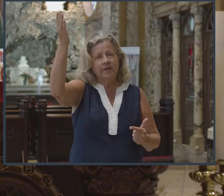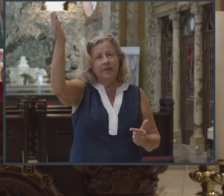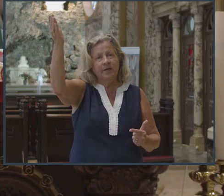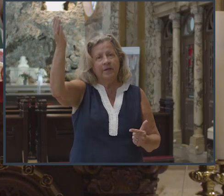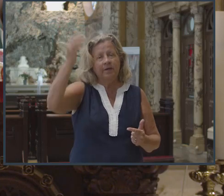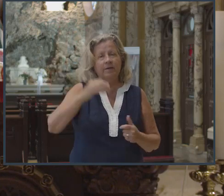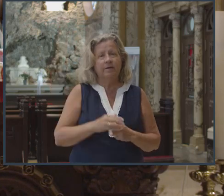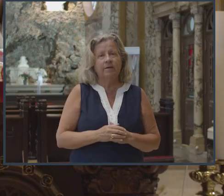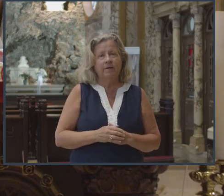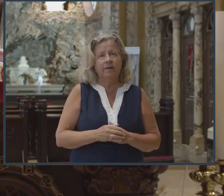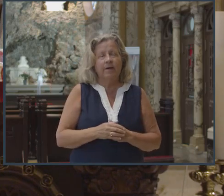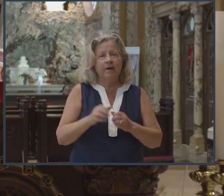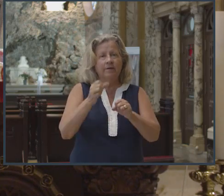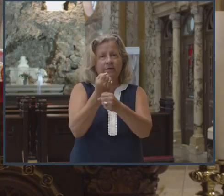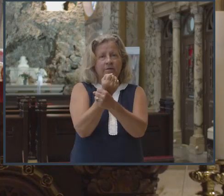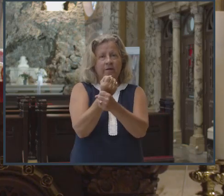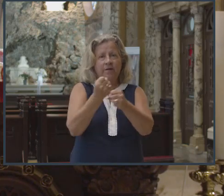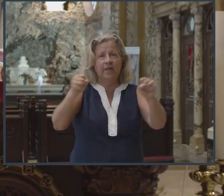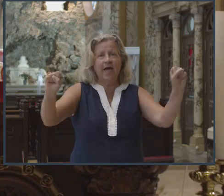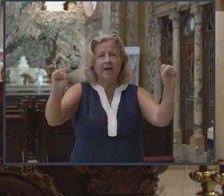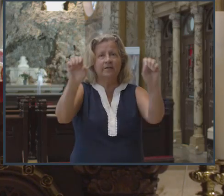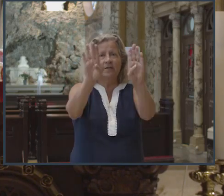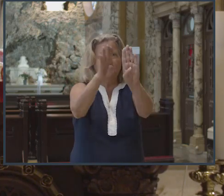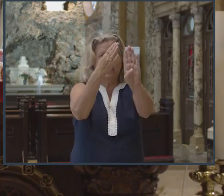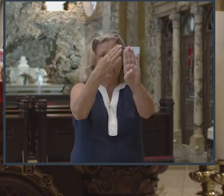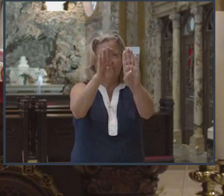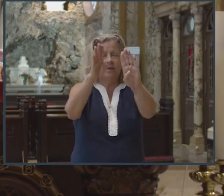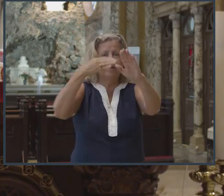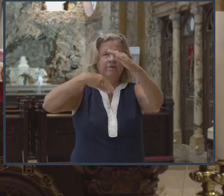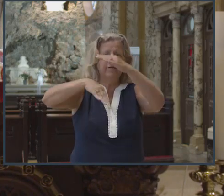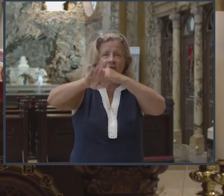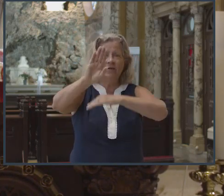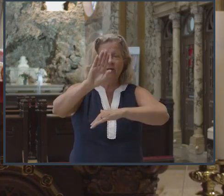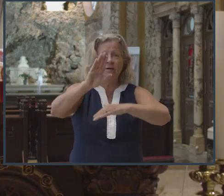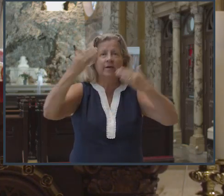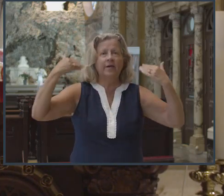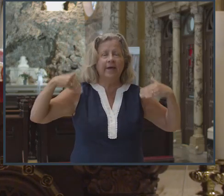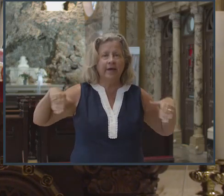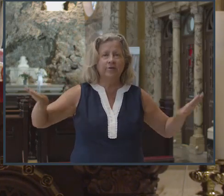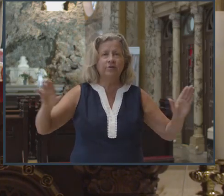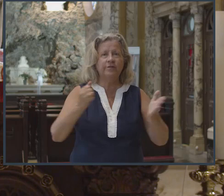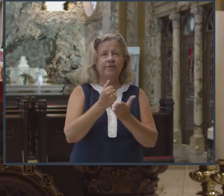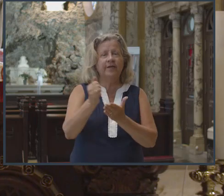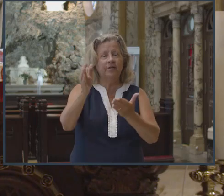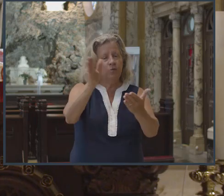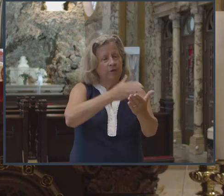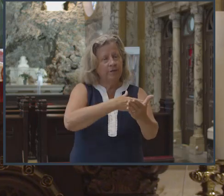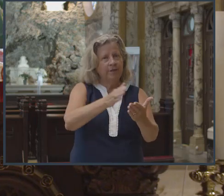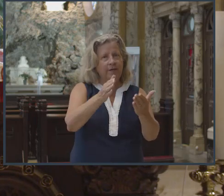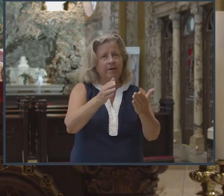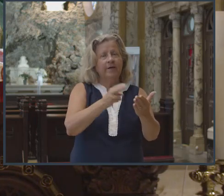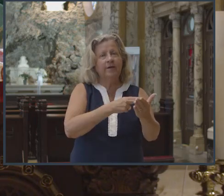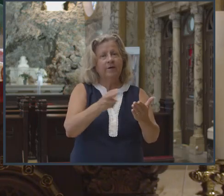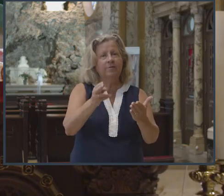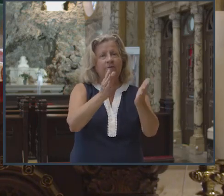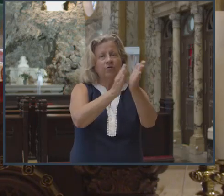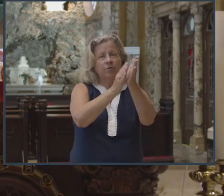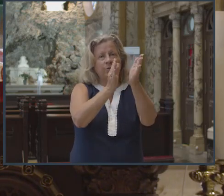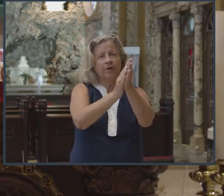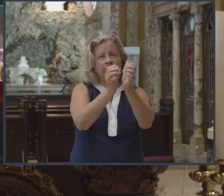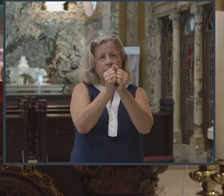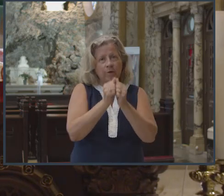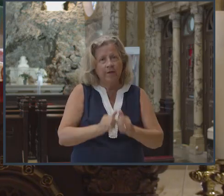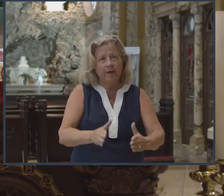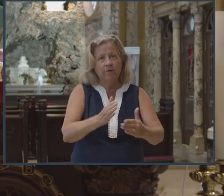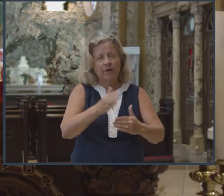gates of heaven. And so, with the company of angels and saints, we sing the hymn of your praise, as without end